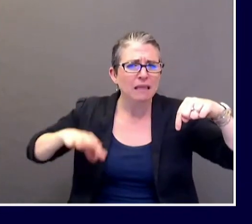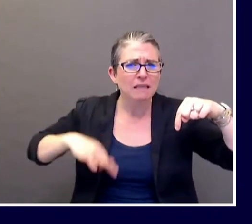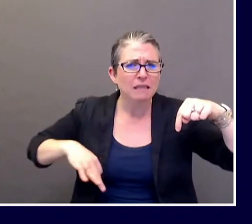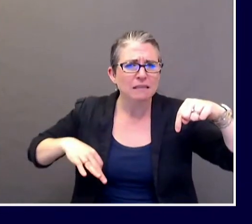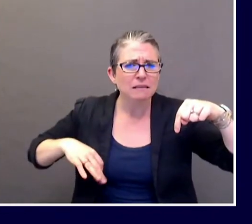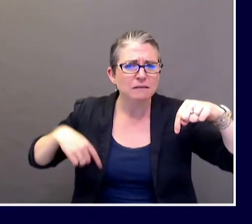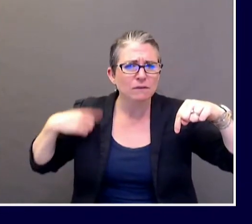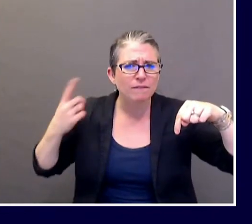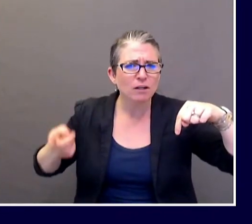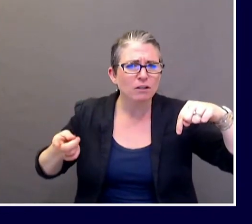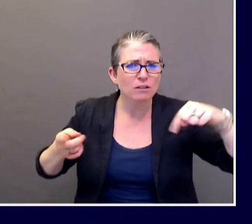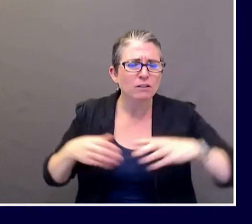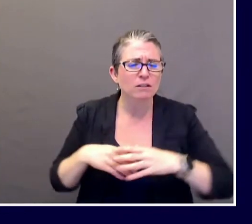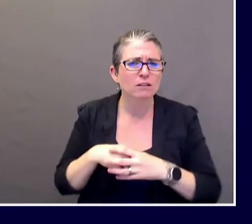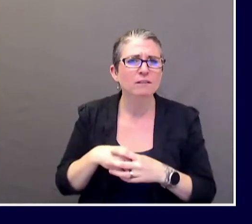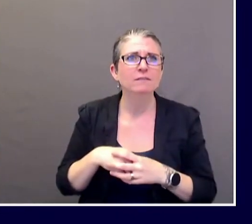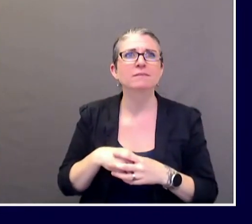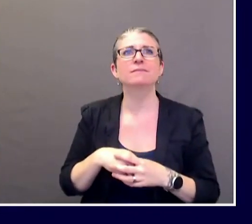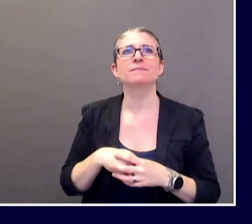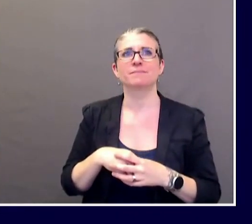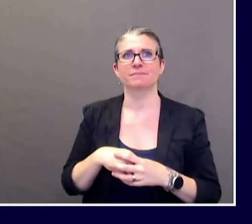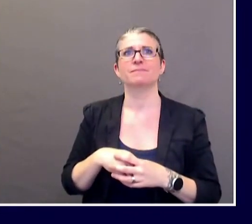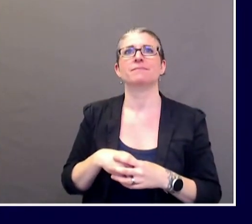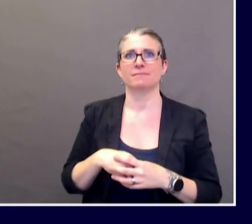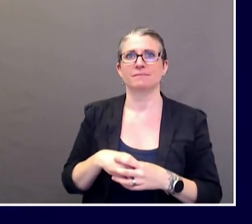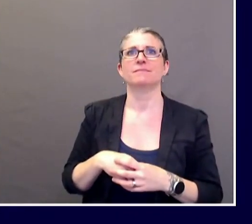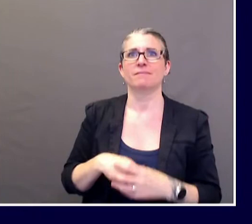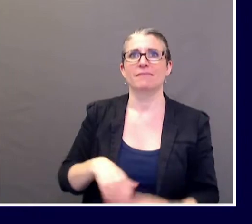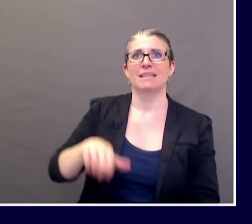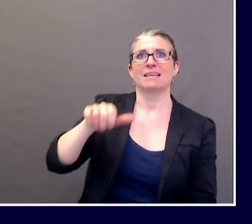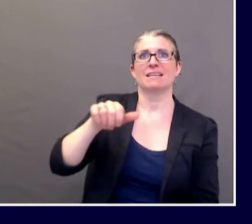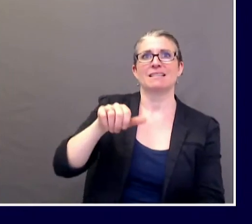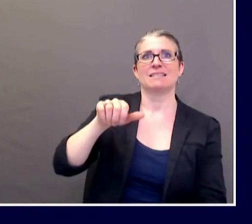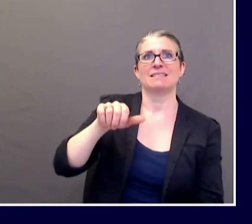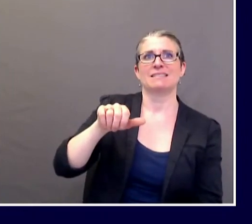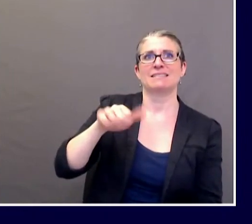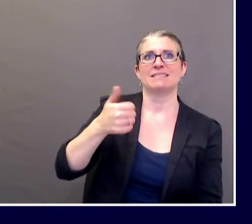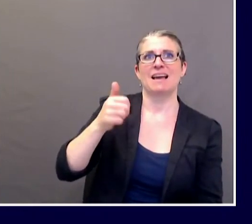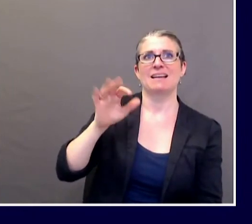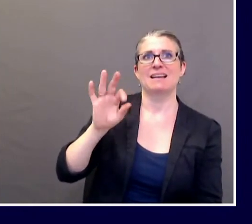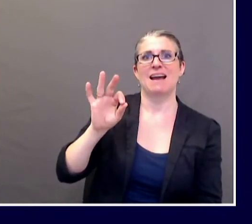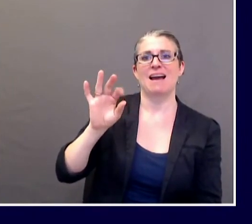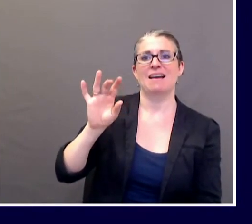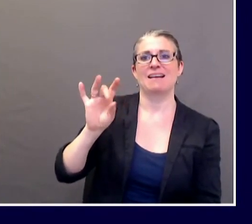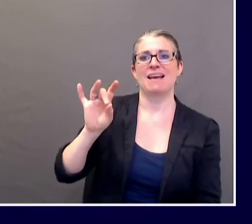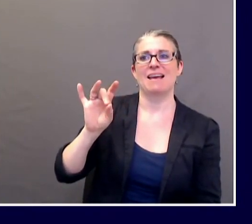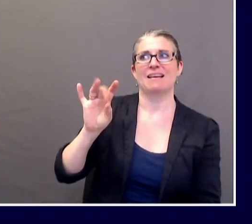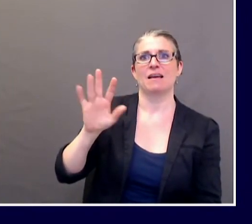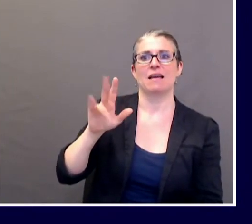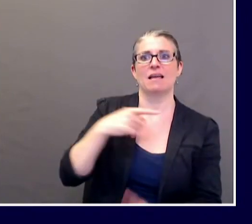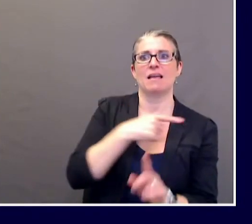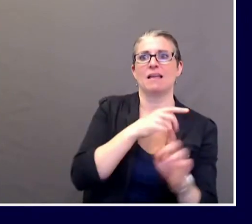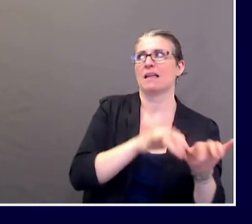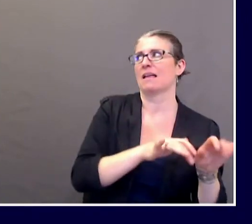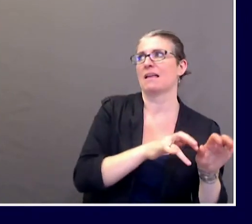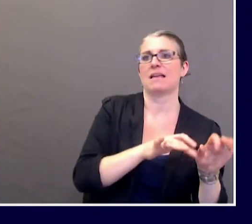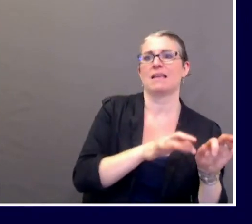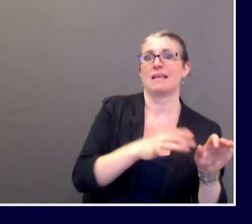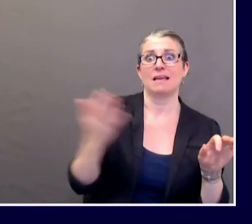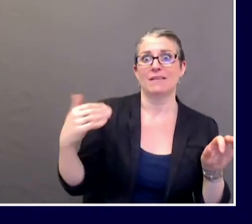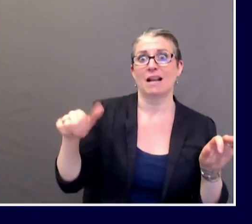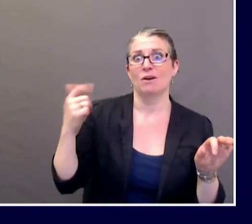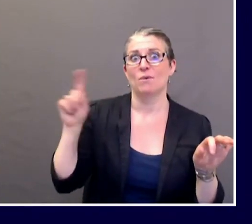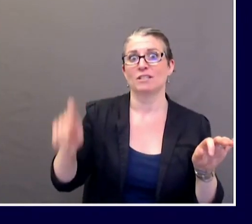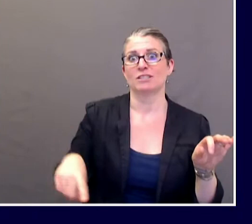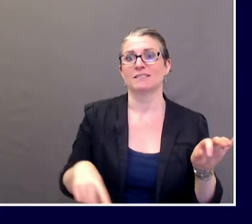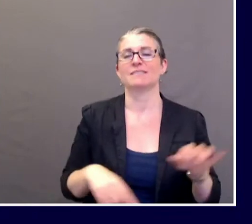I'll have it for you in about 10 seconds, Caitlin, but if you've got another question, go ahead. I do. So on the